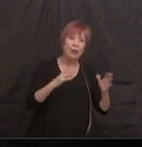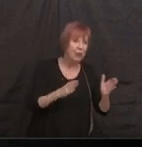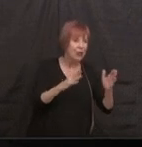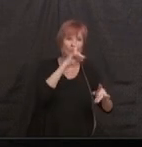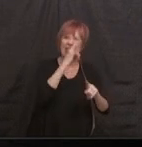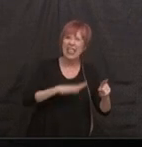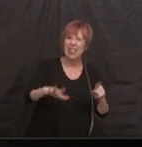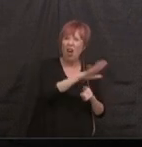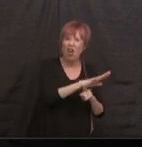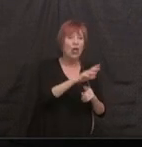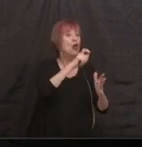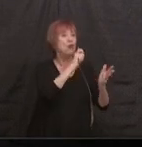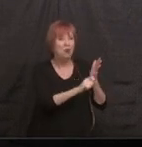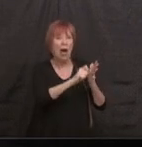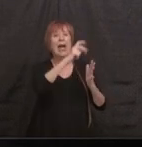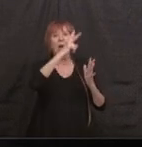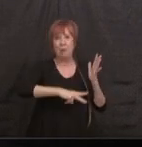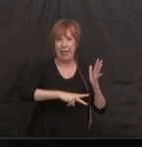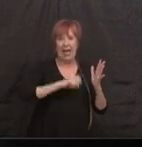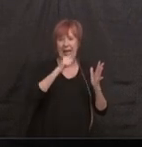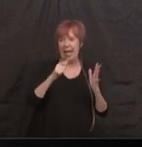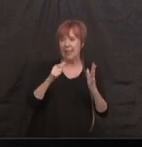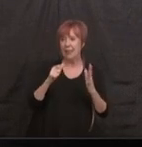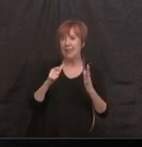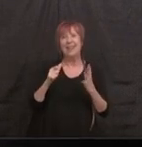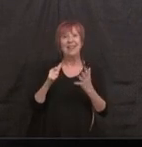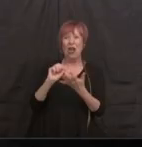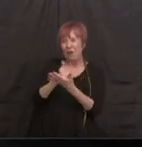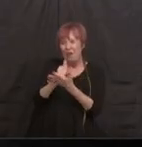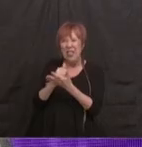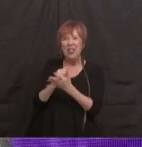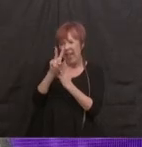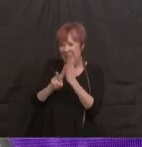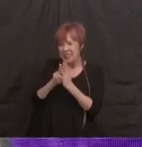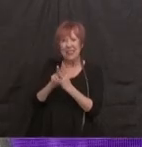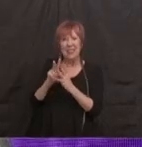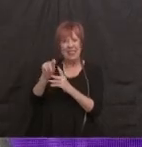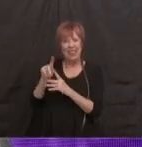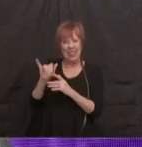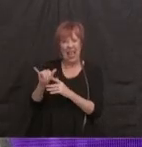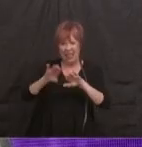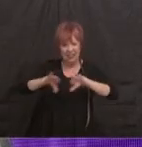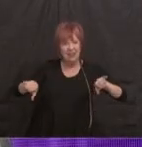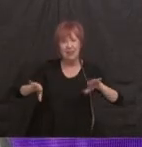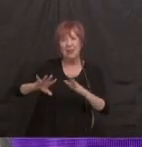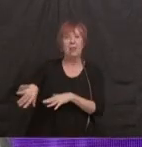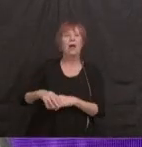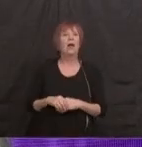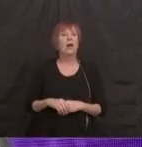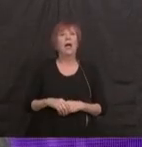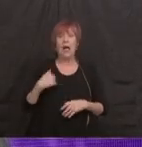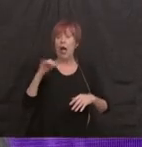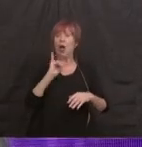write and read rather than engage with, at that point, video games and television. We didn't have phones yet. And then I worked in a documentary in